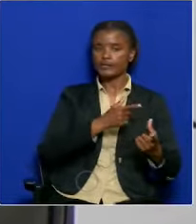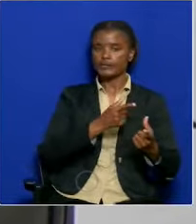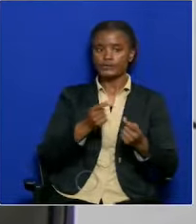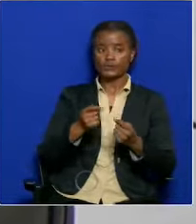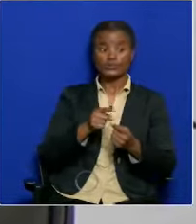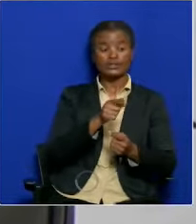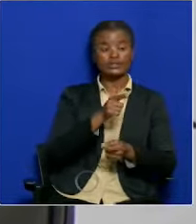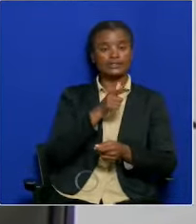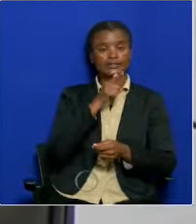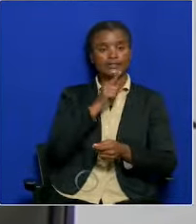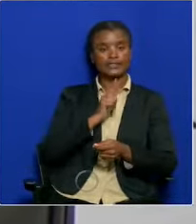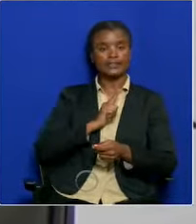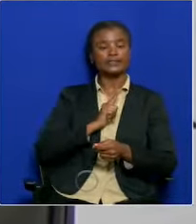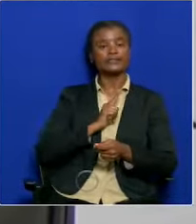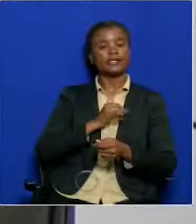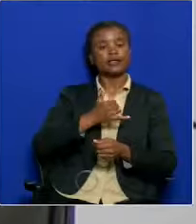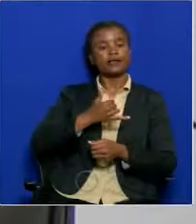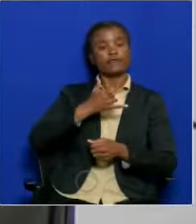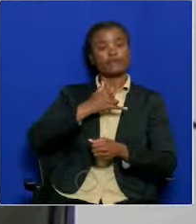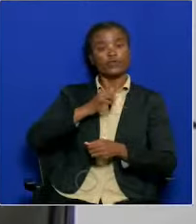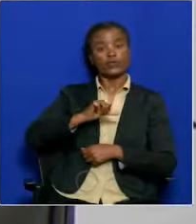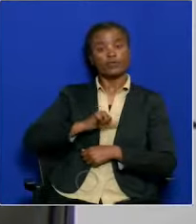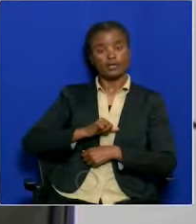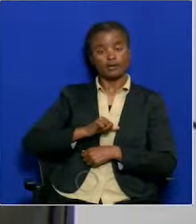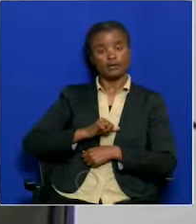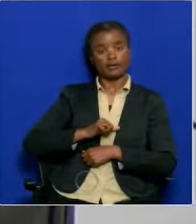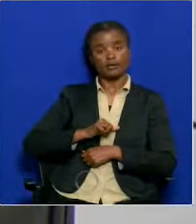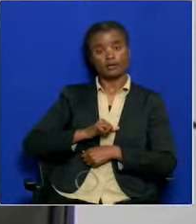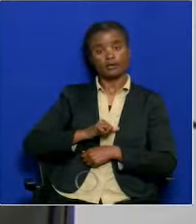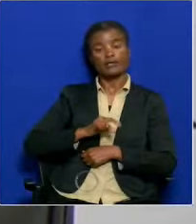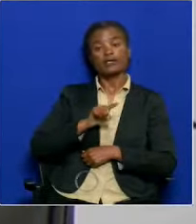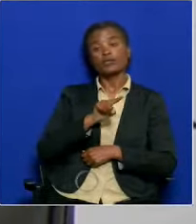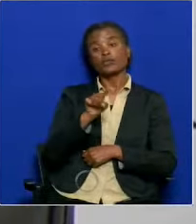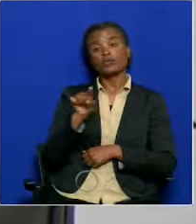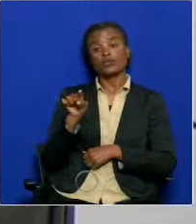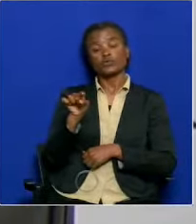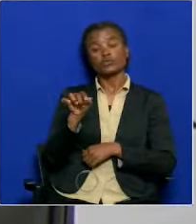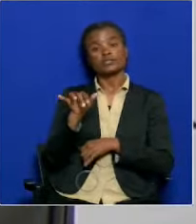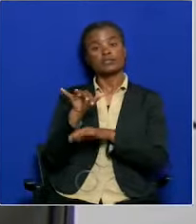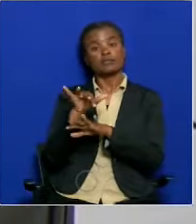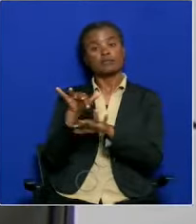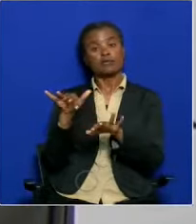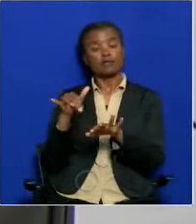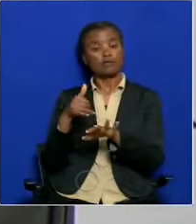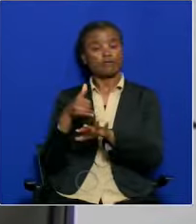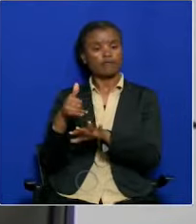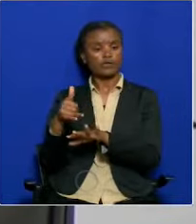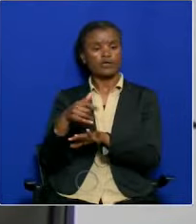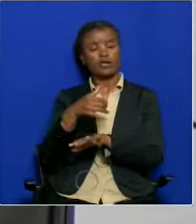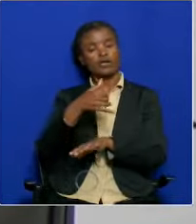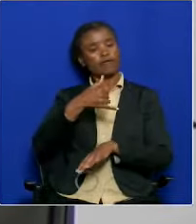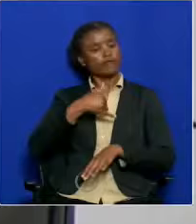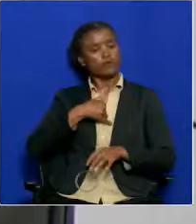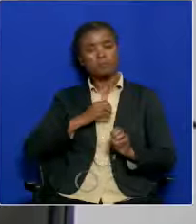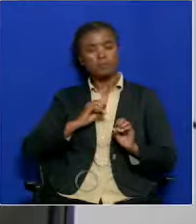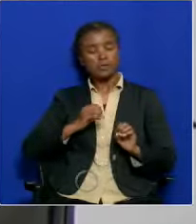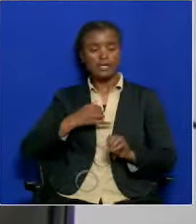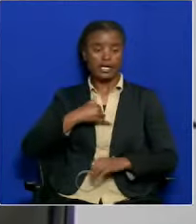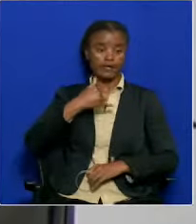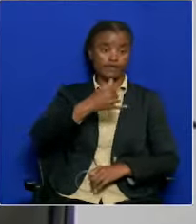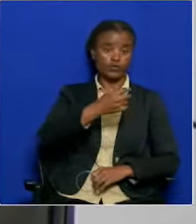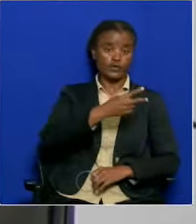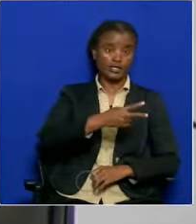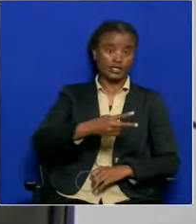phone me back. He's going to phone those people. And then he doesn't phone, I phone again. He said, no, he didn't yet get hold of